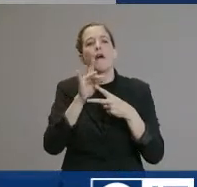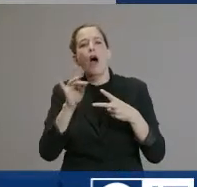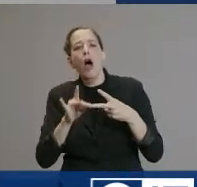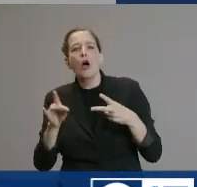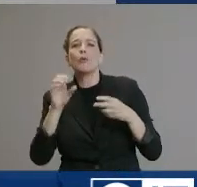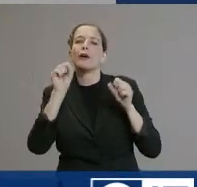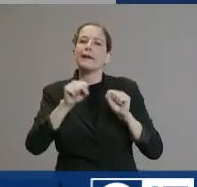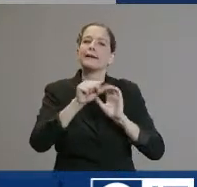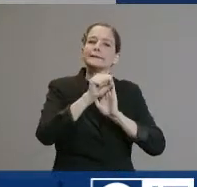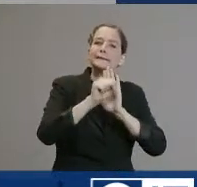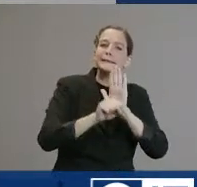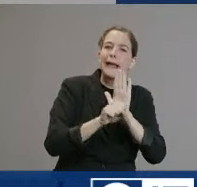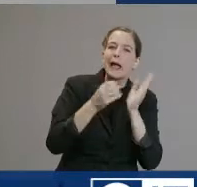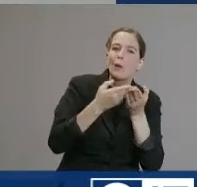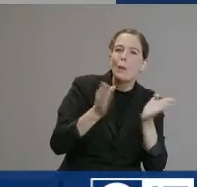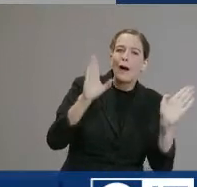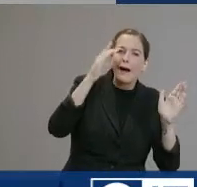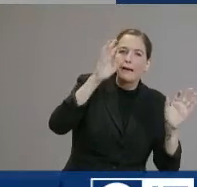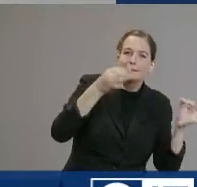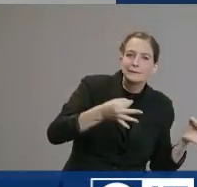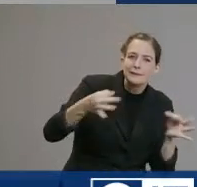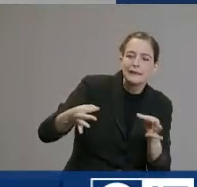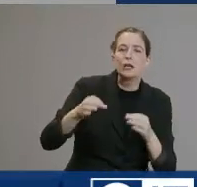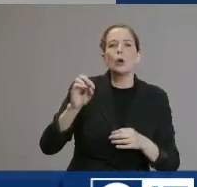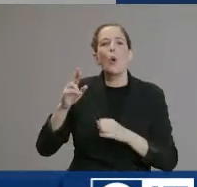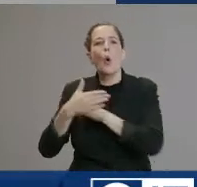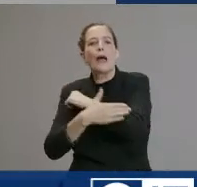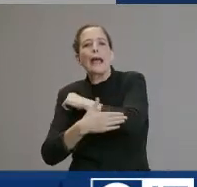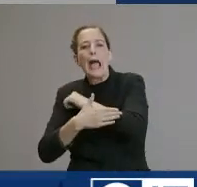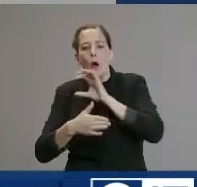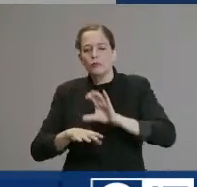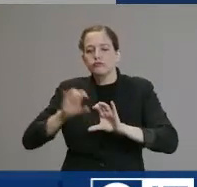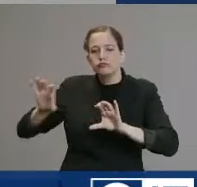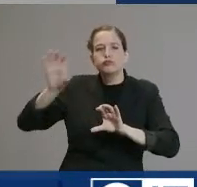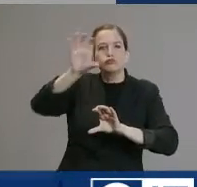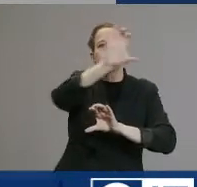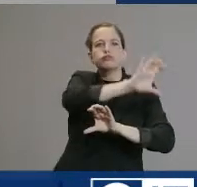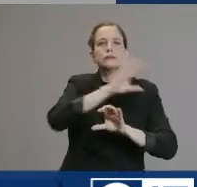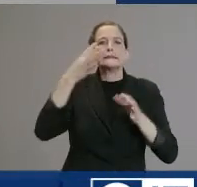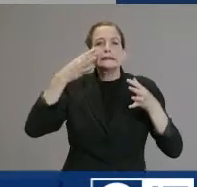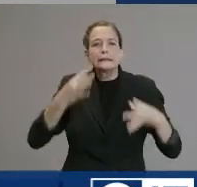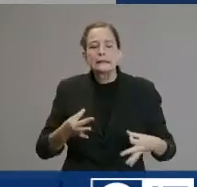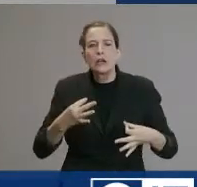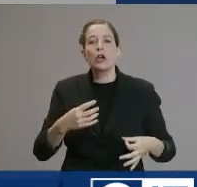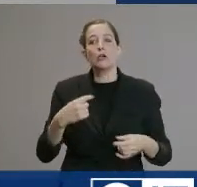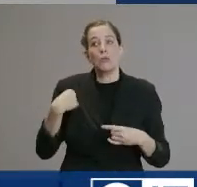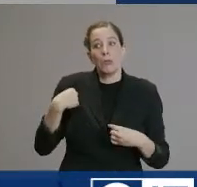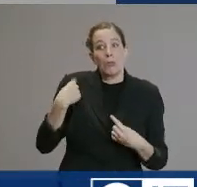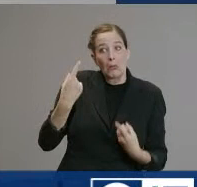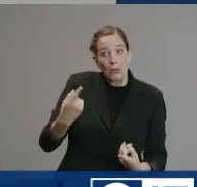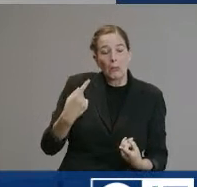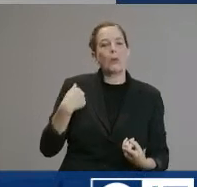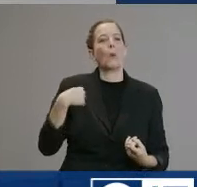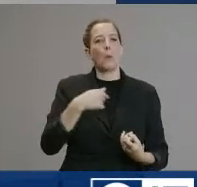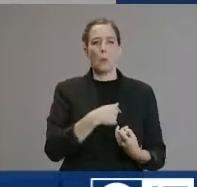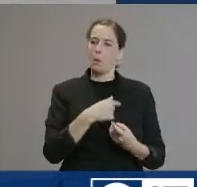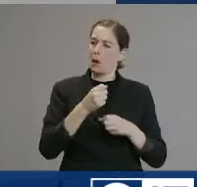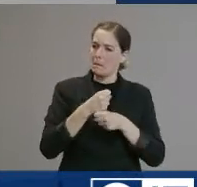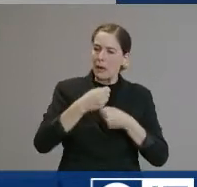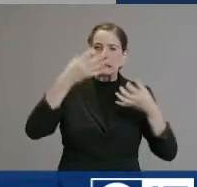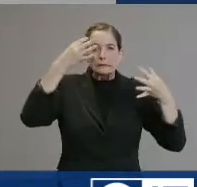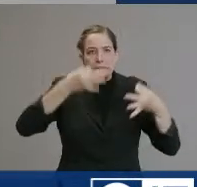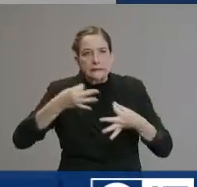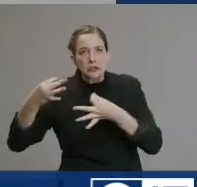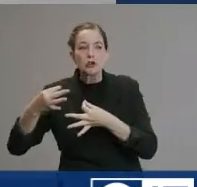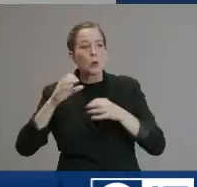been able to accomplish the objectives to protect and care for the citizens of Arizona with statewide guidance, but